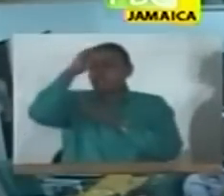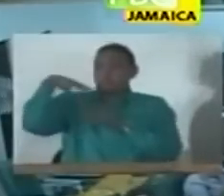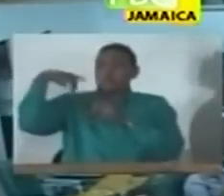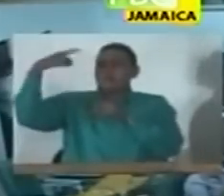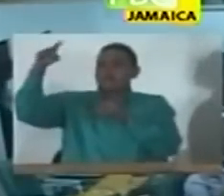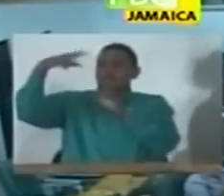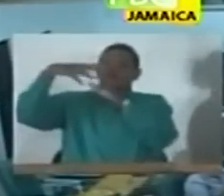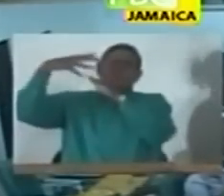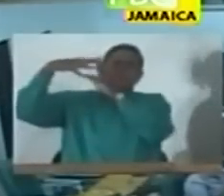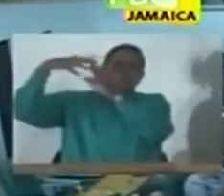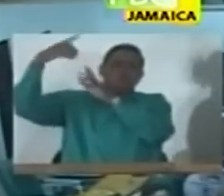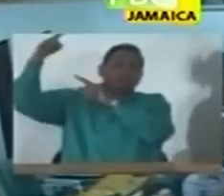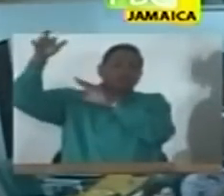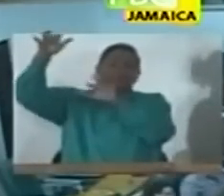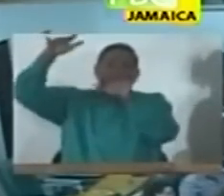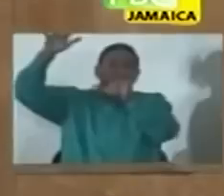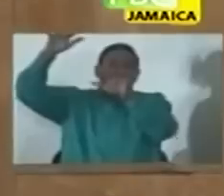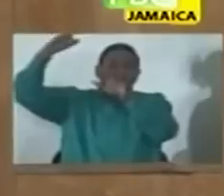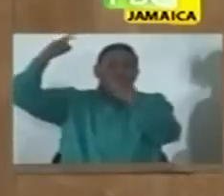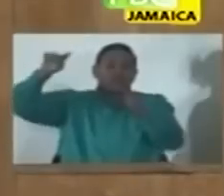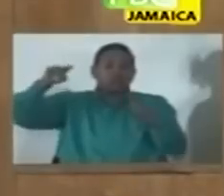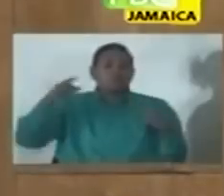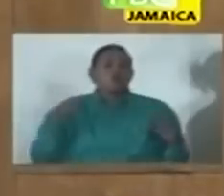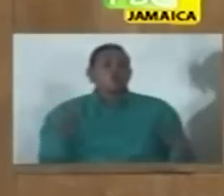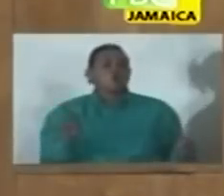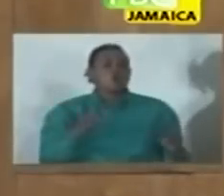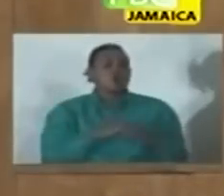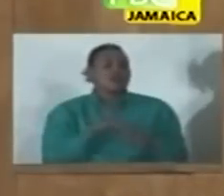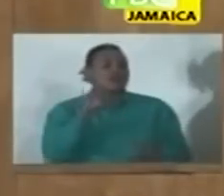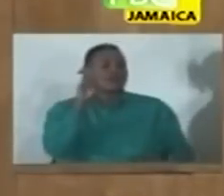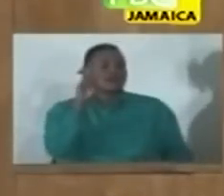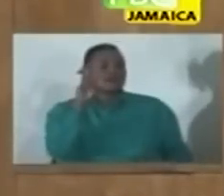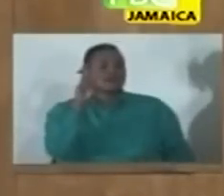occurred, as I understand it, in